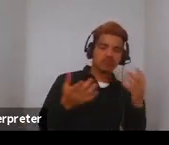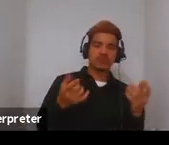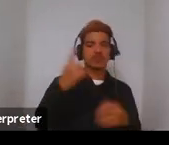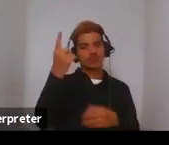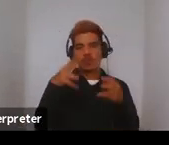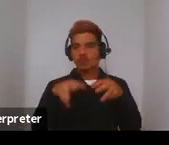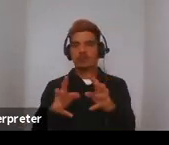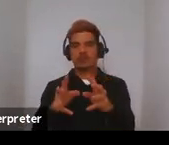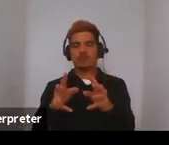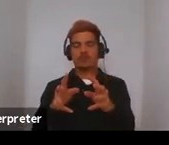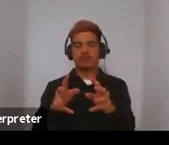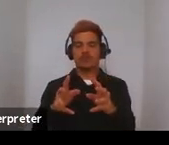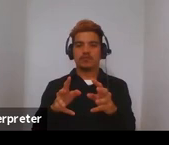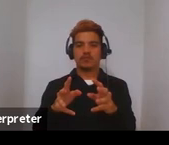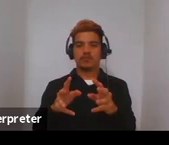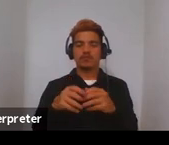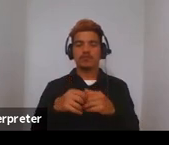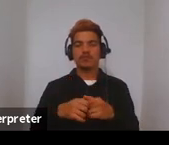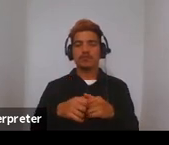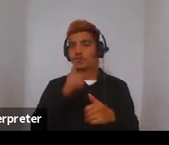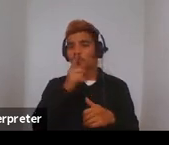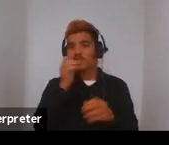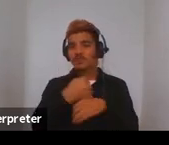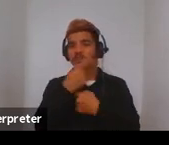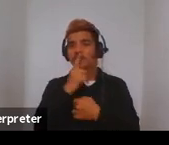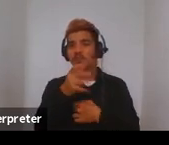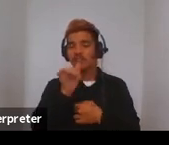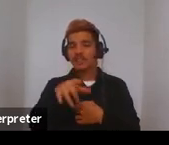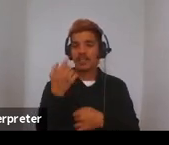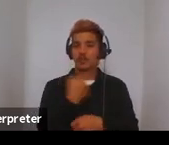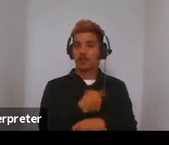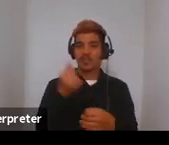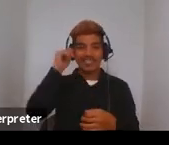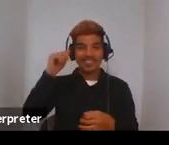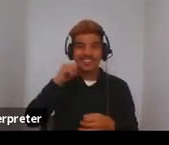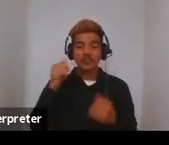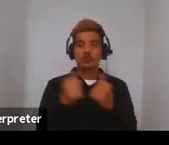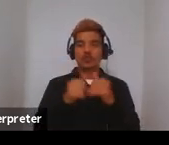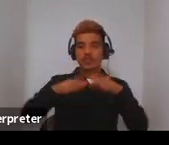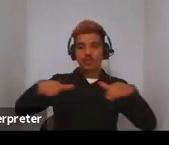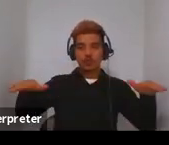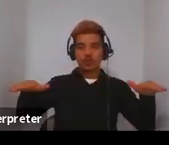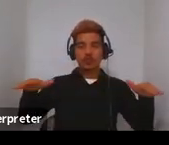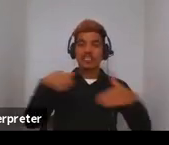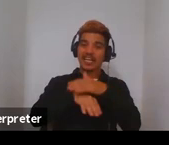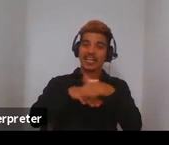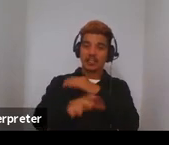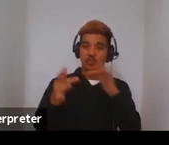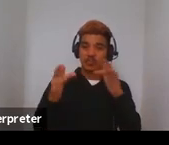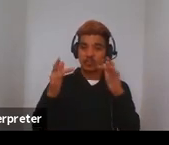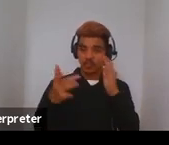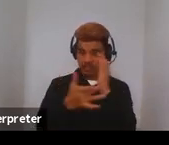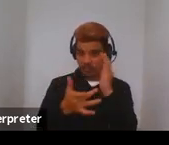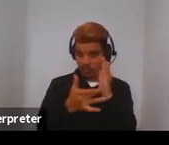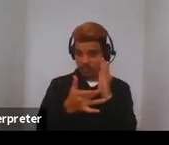one-way place. So really making sure that we as adults with children with access to